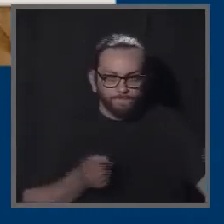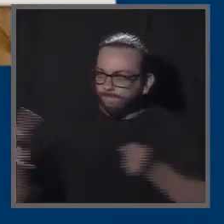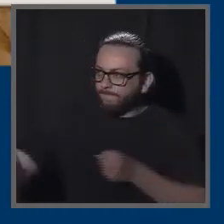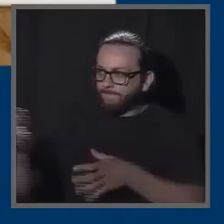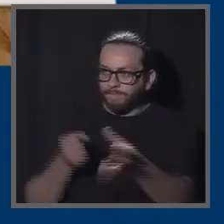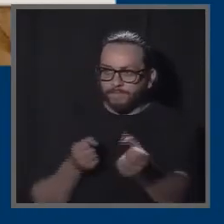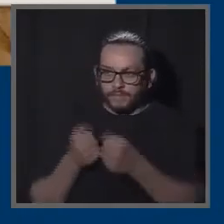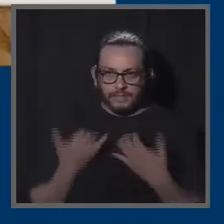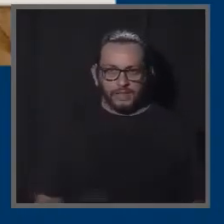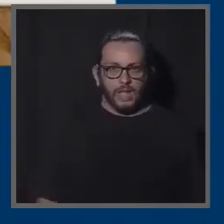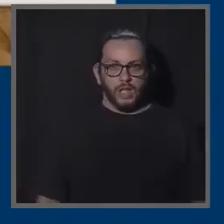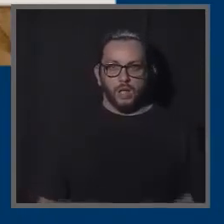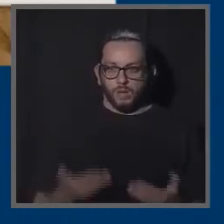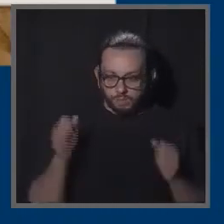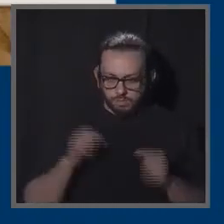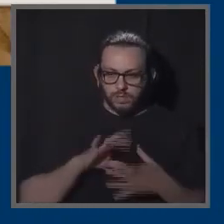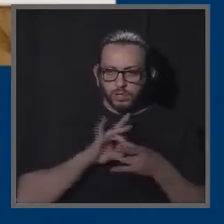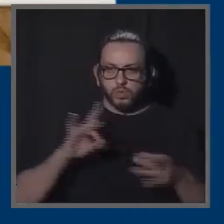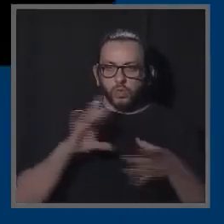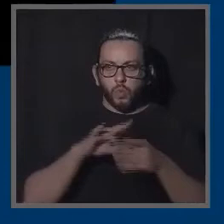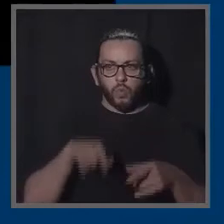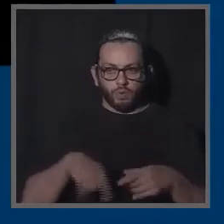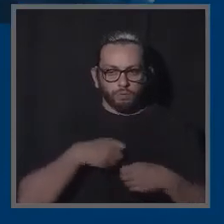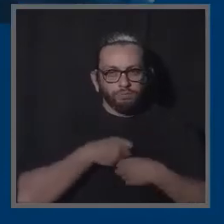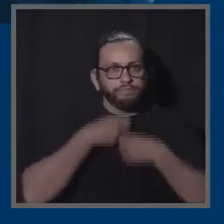new stories about where we're going together.